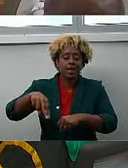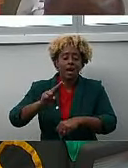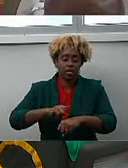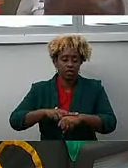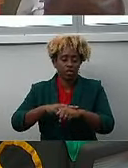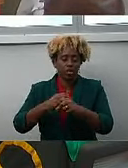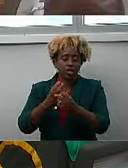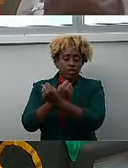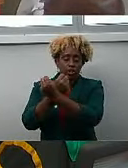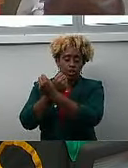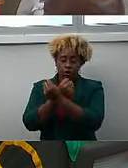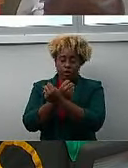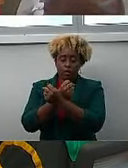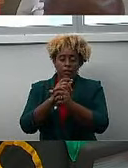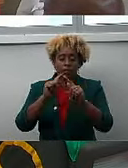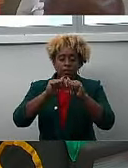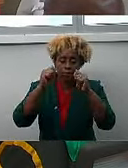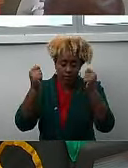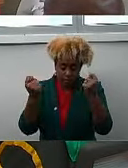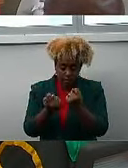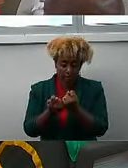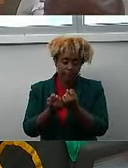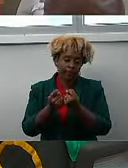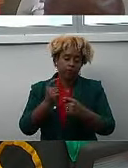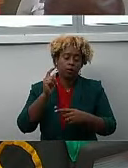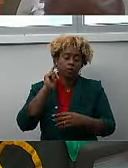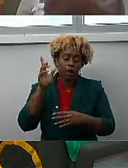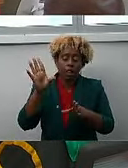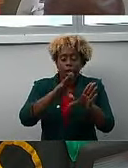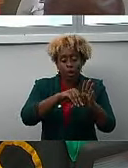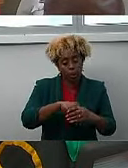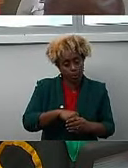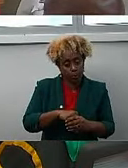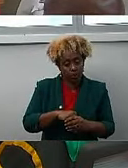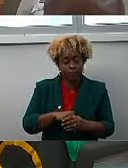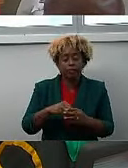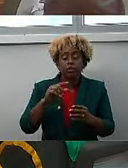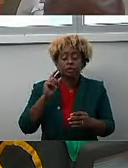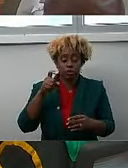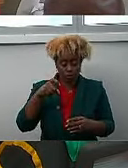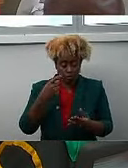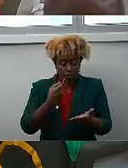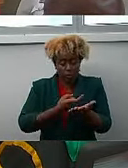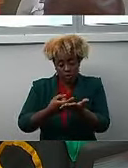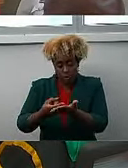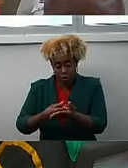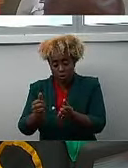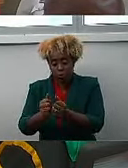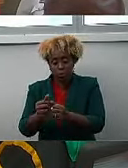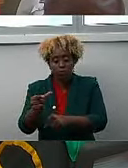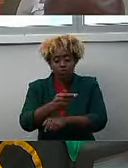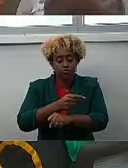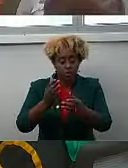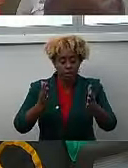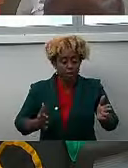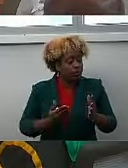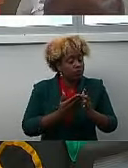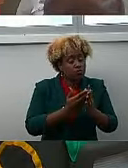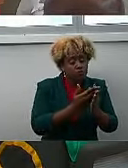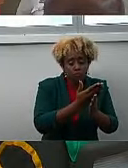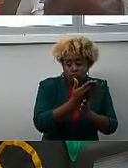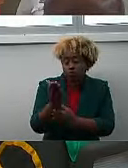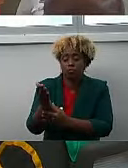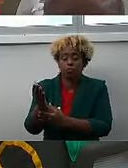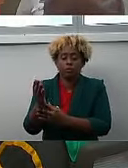Security Council whose mandate will include to consult widely with Grenadians across all sectors